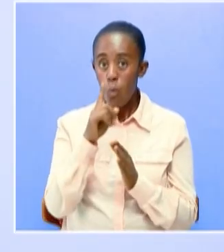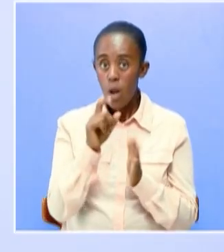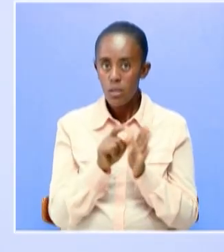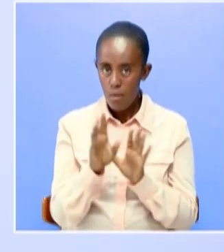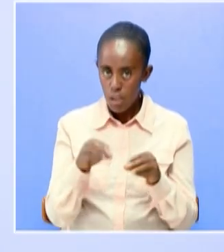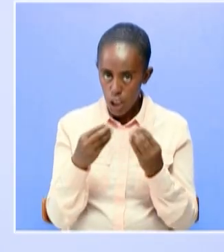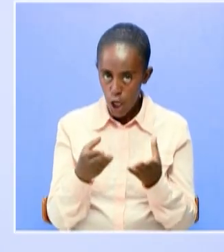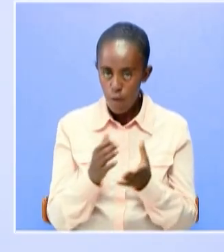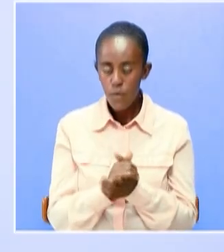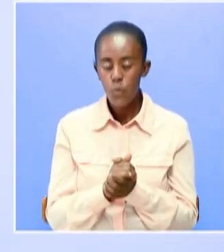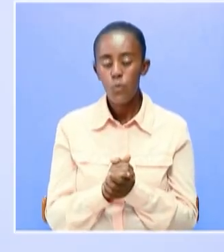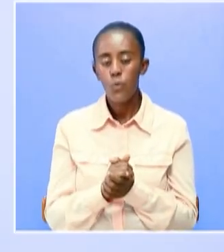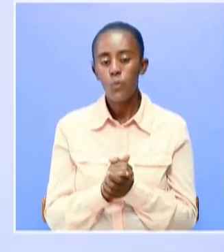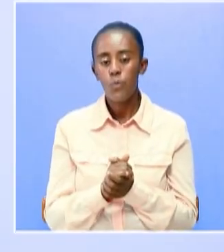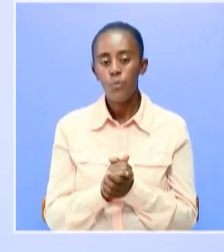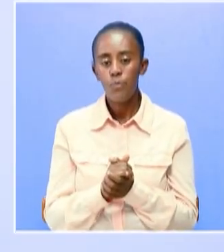example.